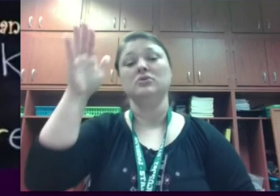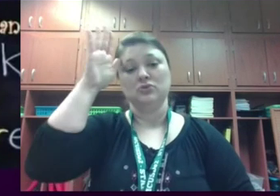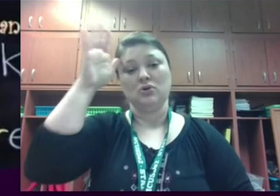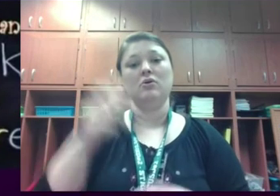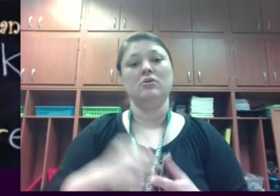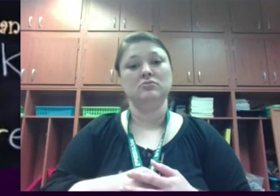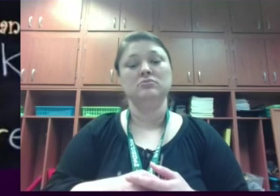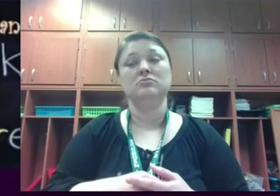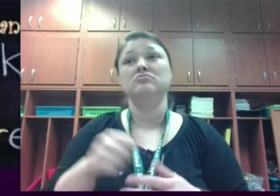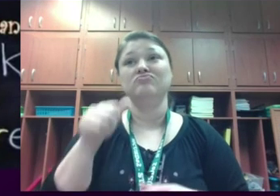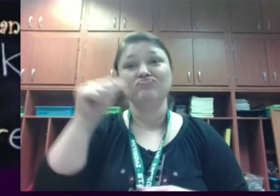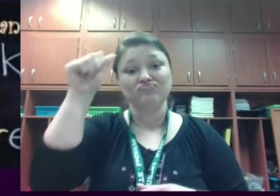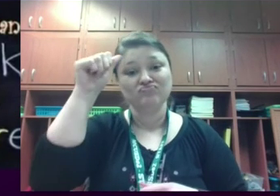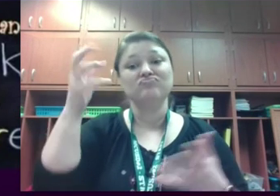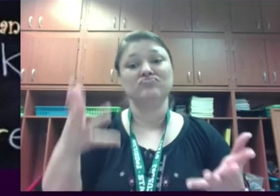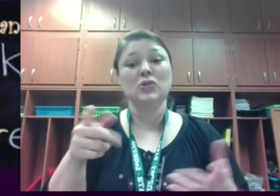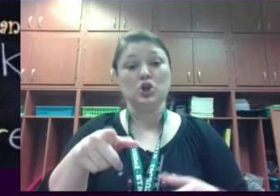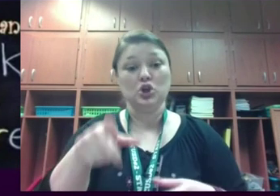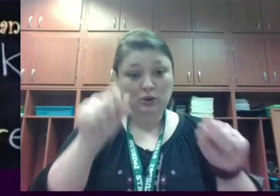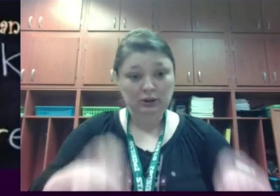difference.